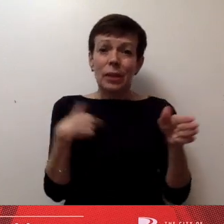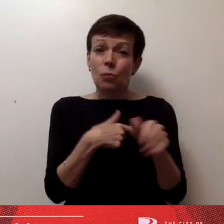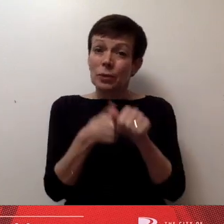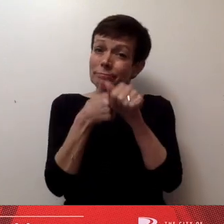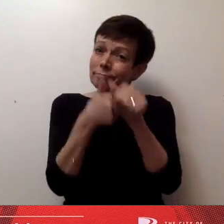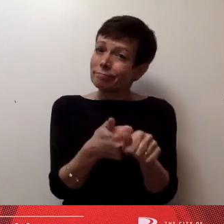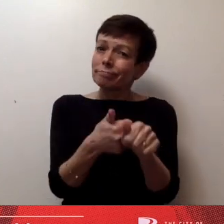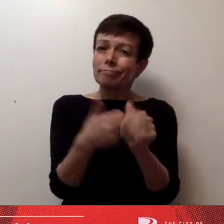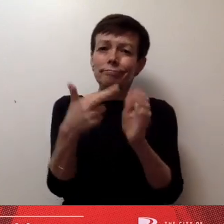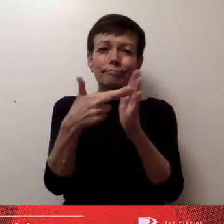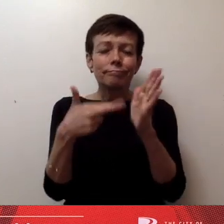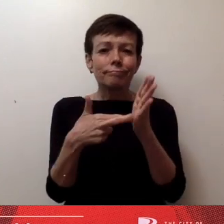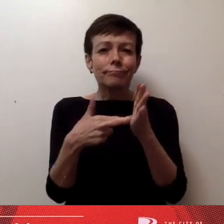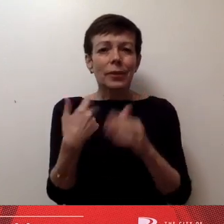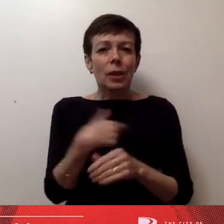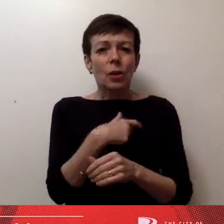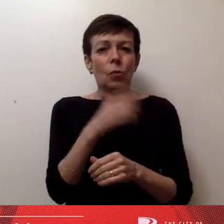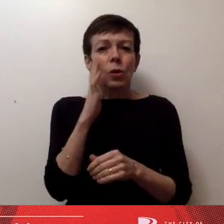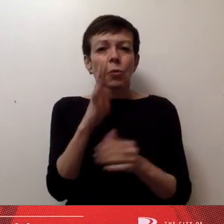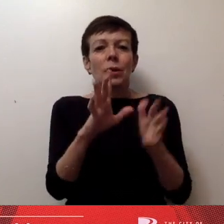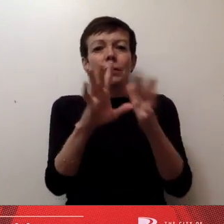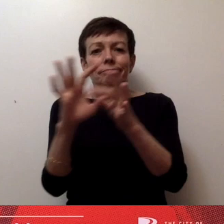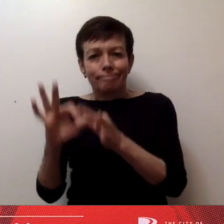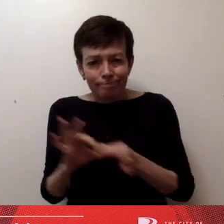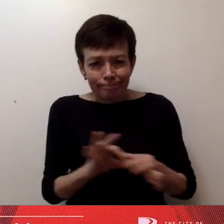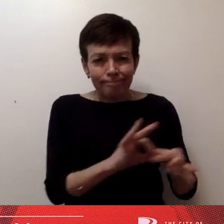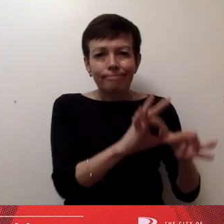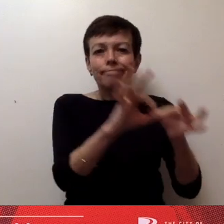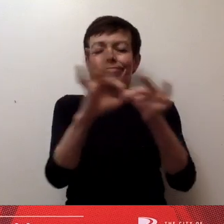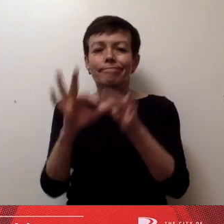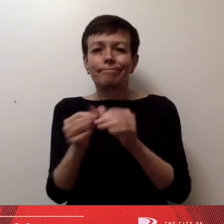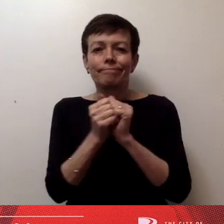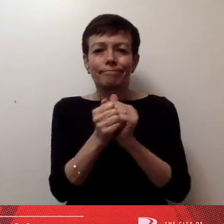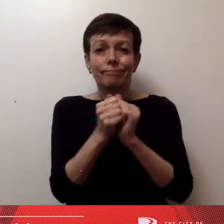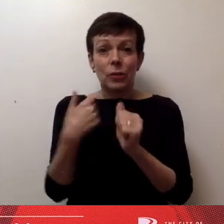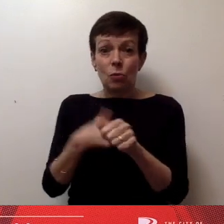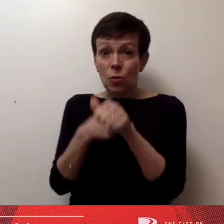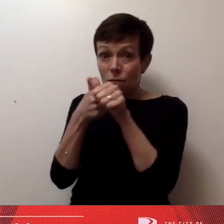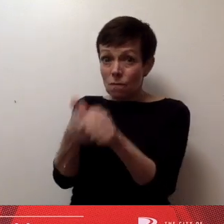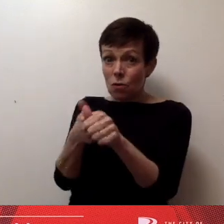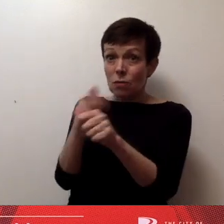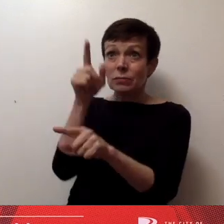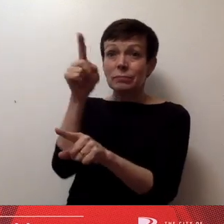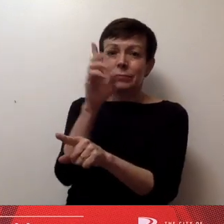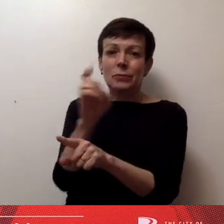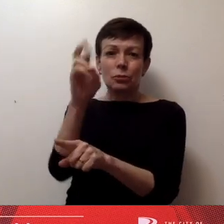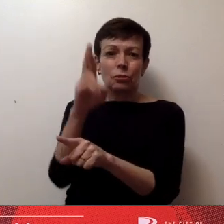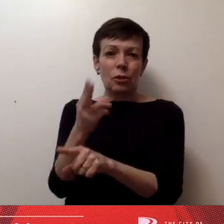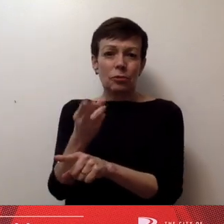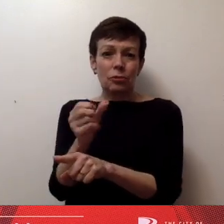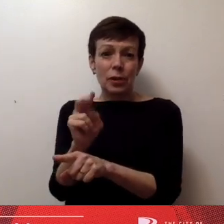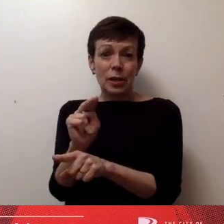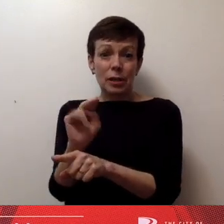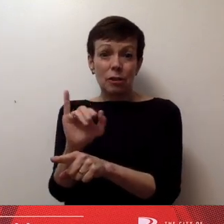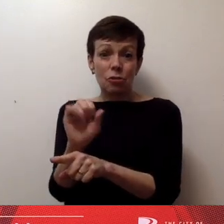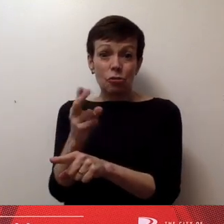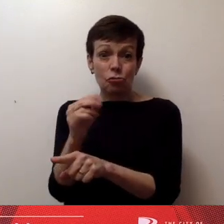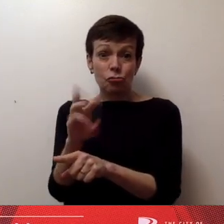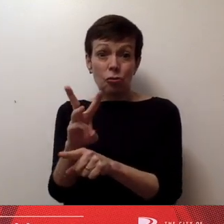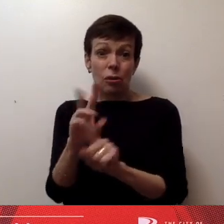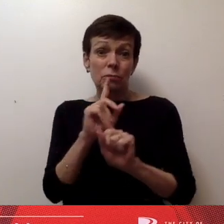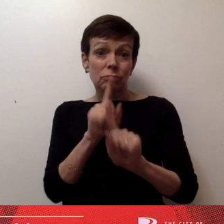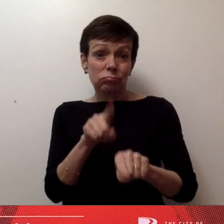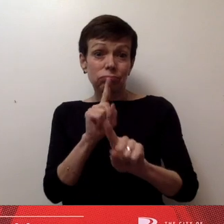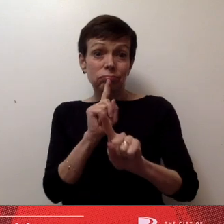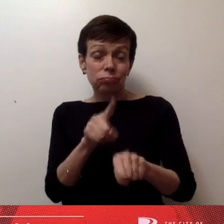city. We will get through this together. We'll follow the directions of Dr. Hinshaw. And I have no doubt that we'll come through this stronger, and that